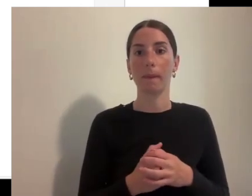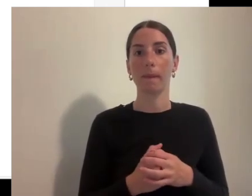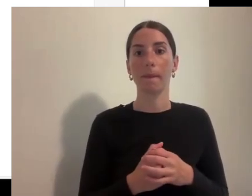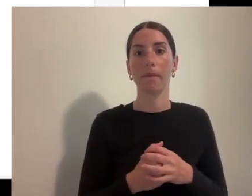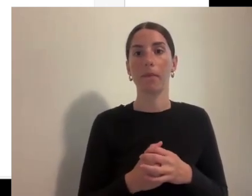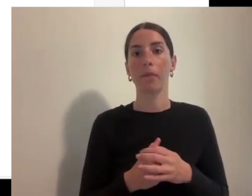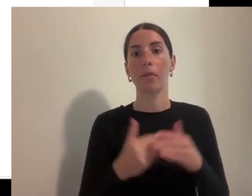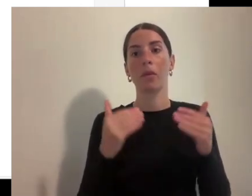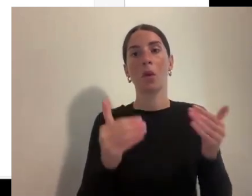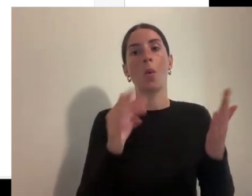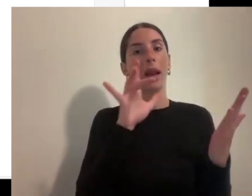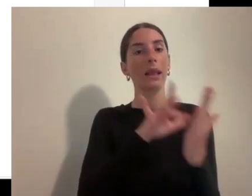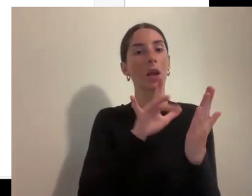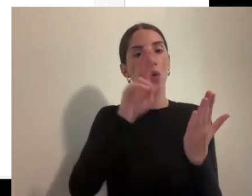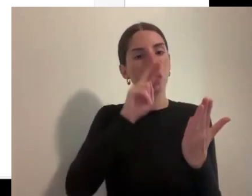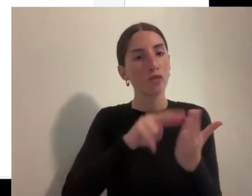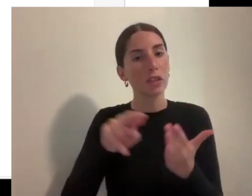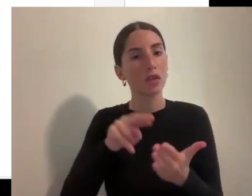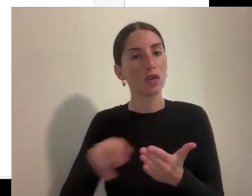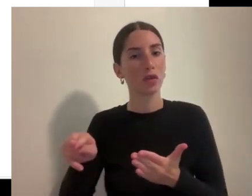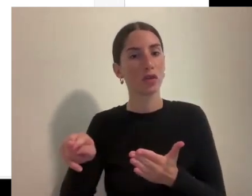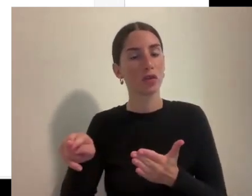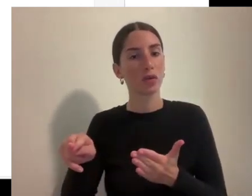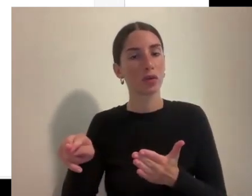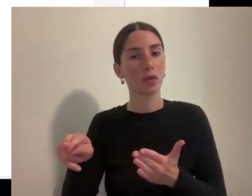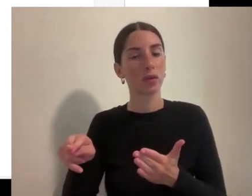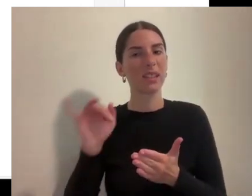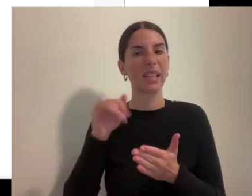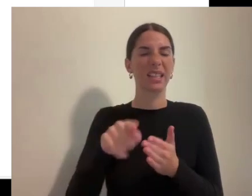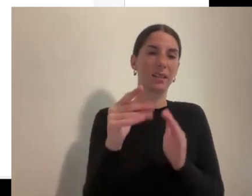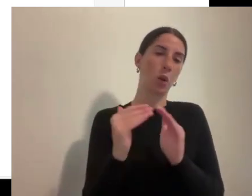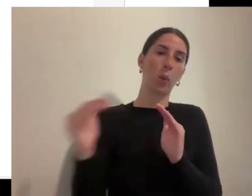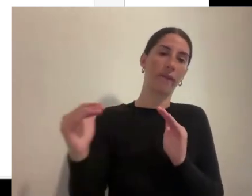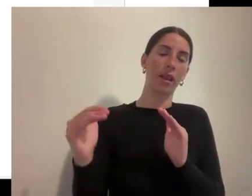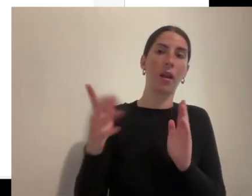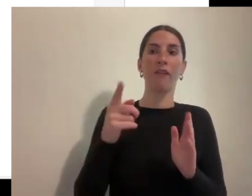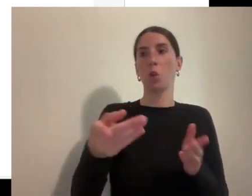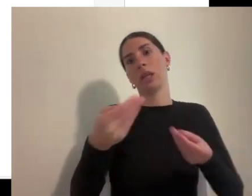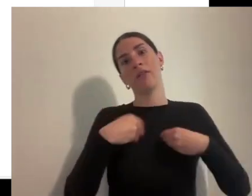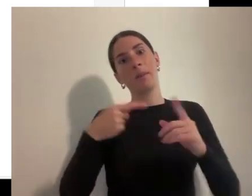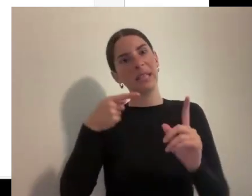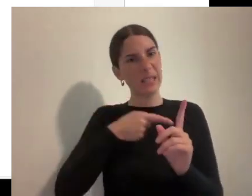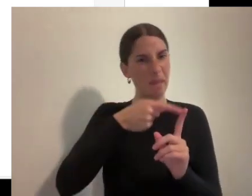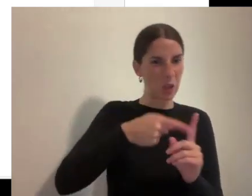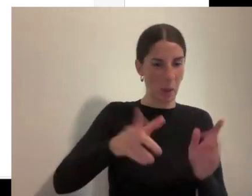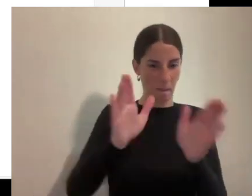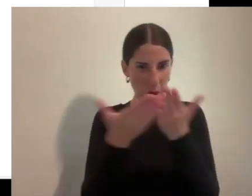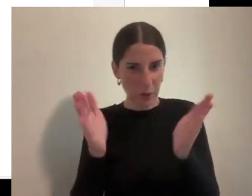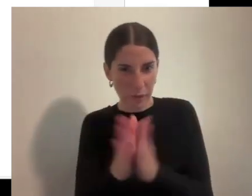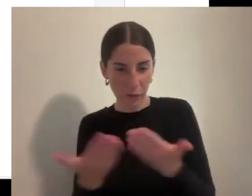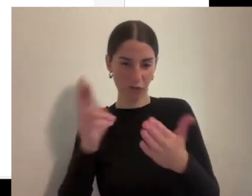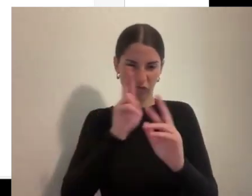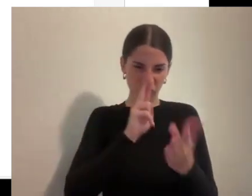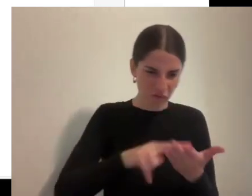that deep research button, which is the equivalent of you giving me specialized books and asking me to write a report on